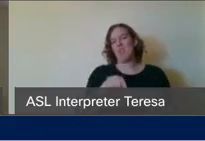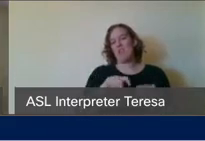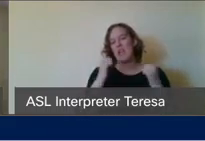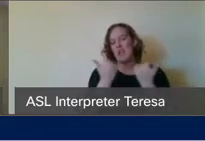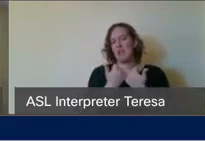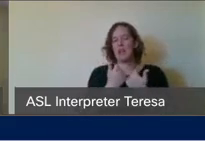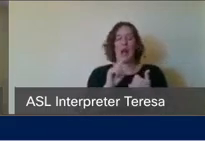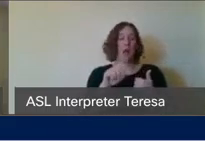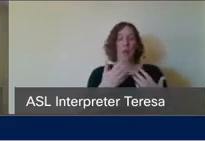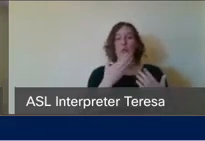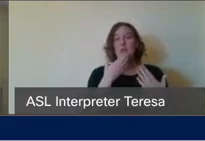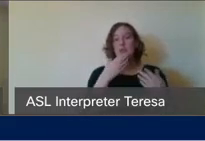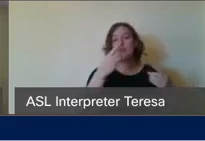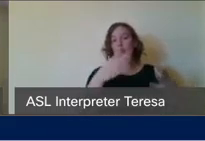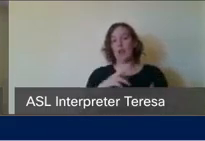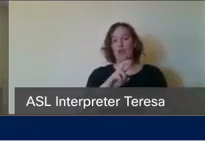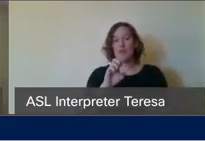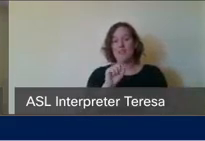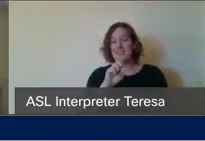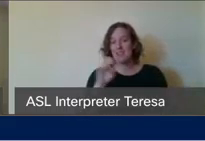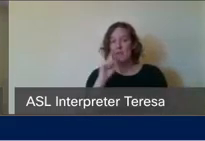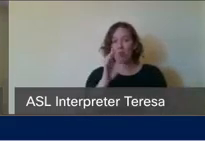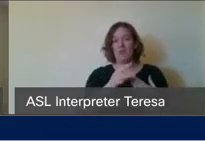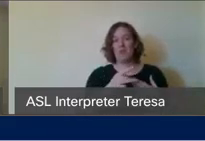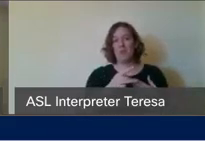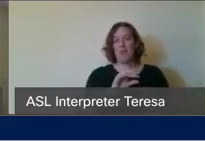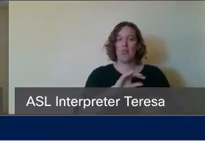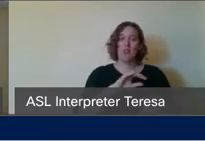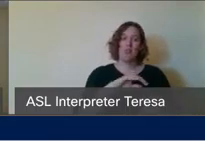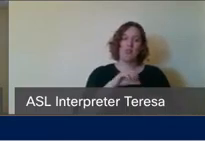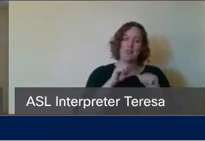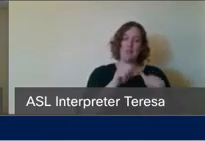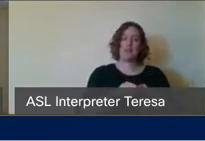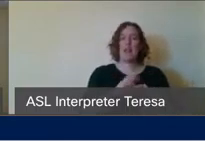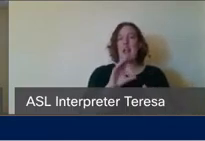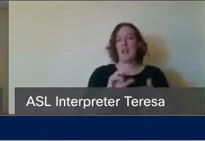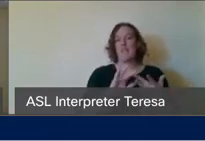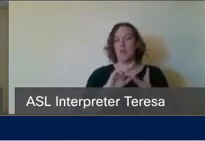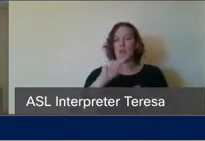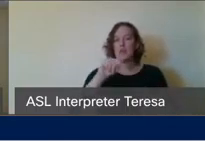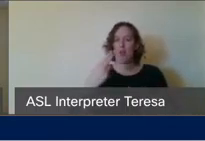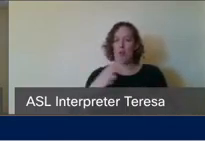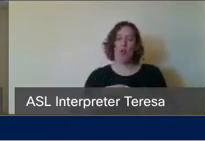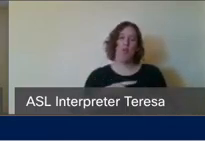thank Director Reach for his continued leadership. These virtual town halls,